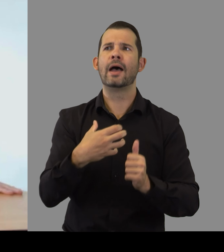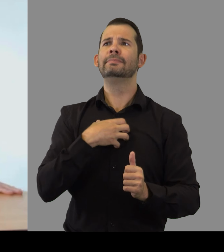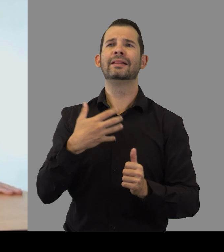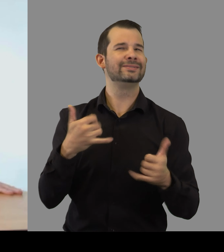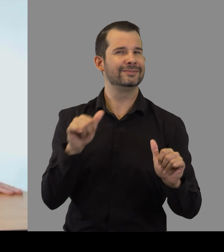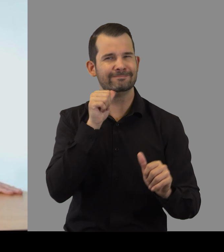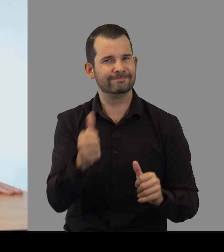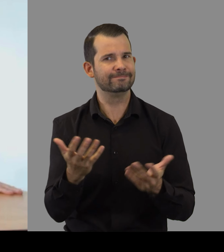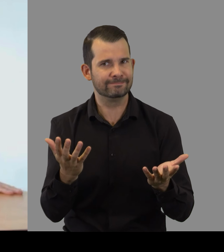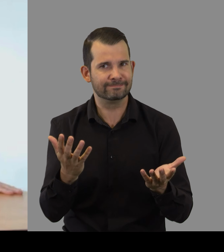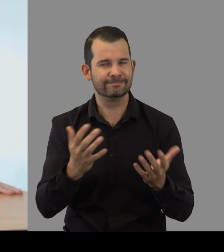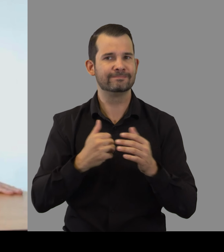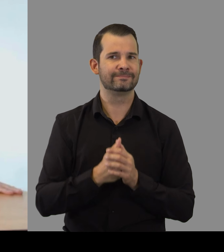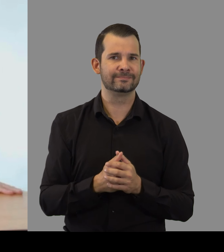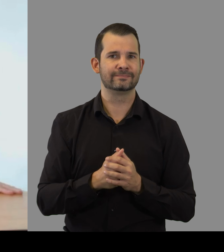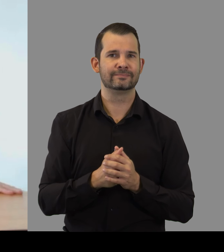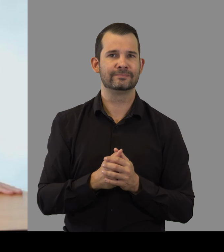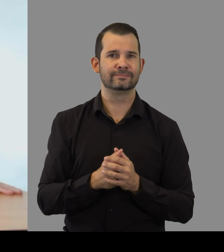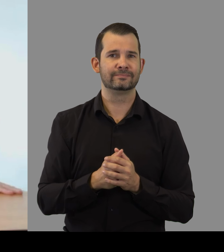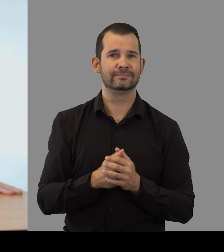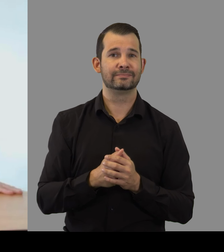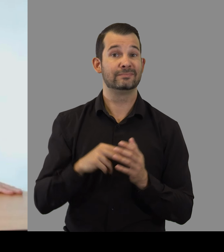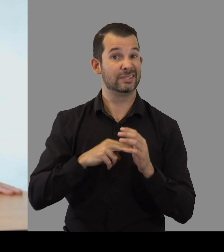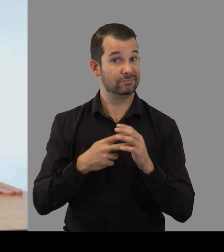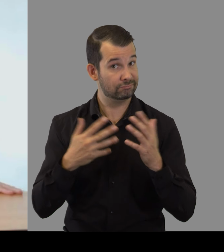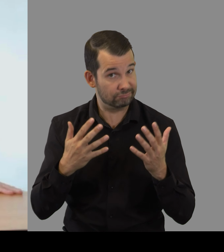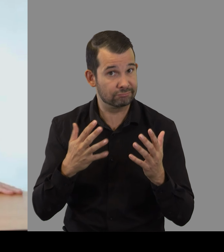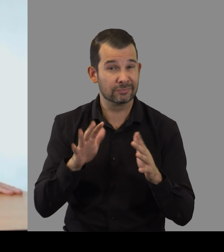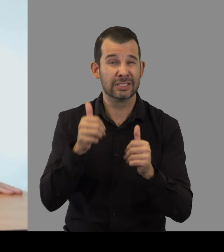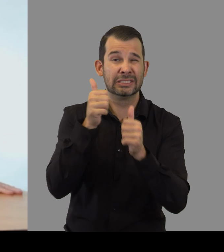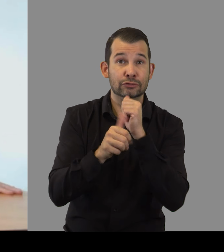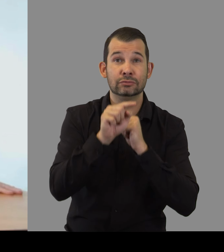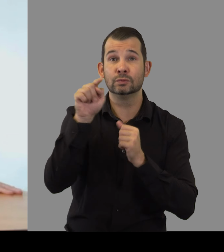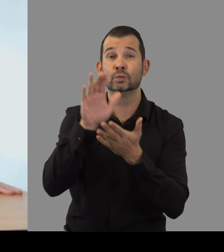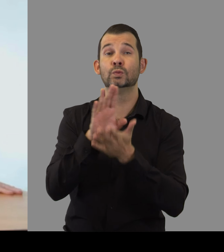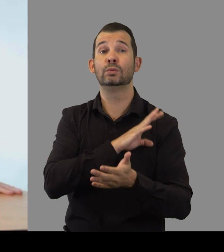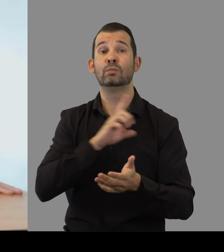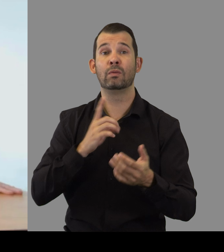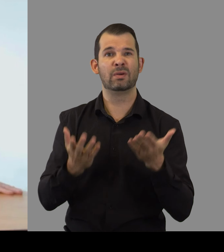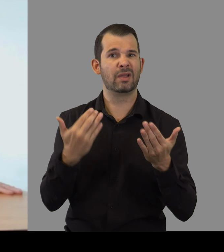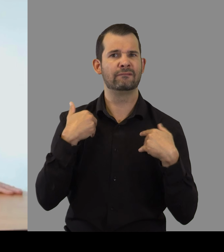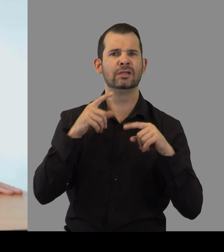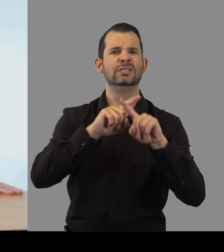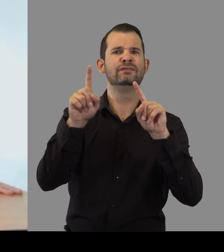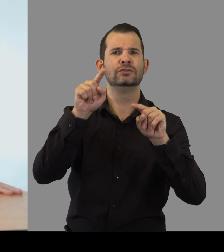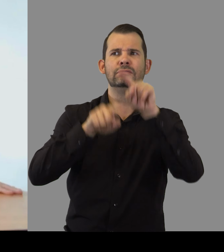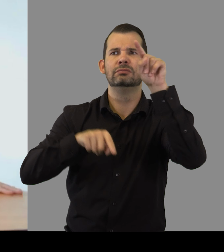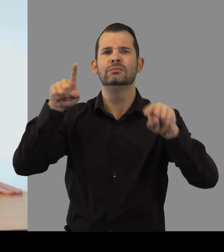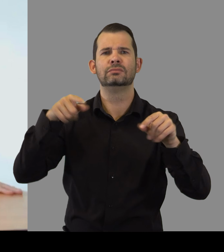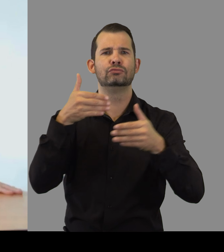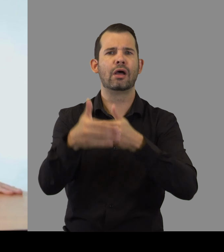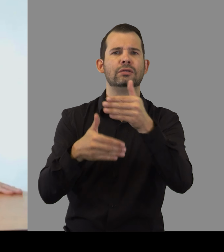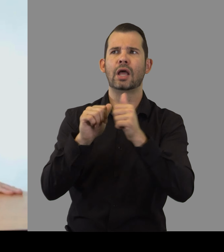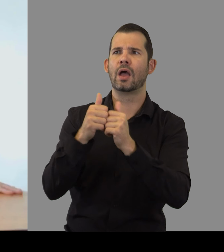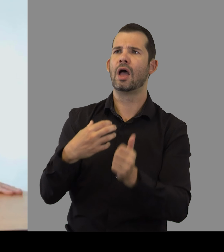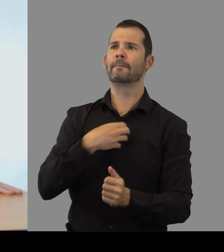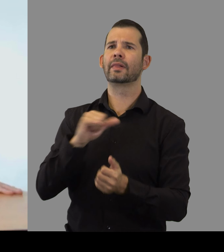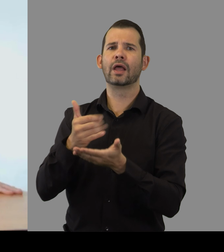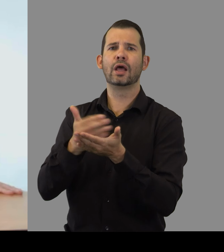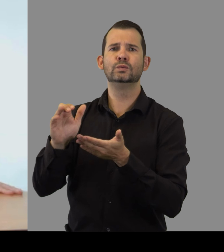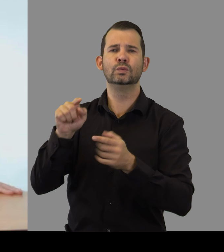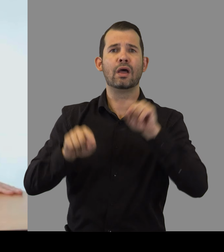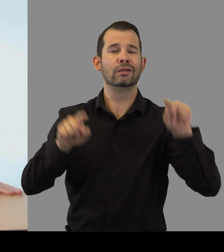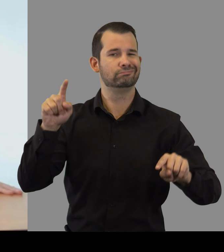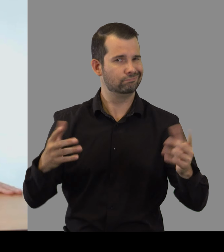process for appealing. And therefore, each school board has a different or may have a different process for